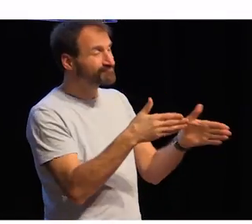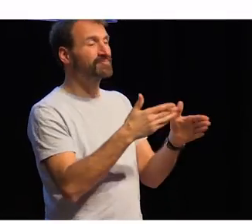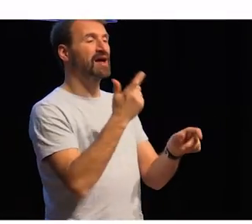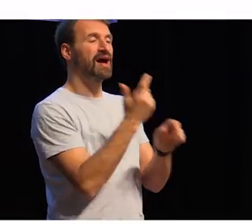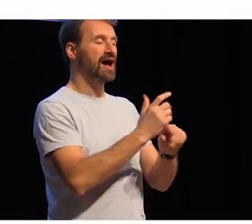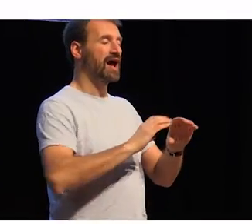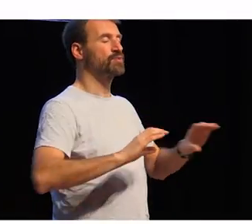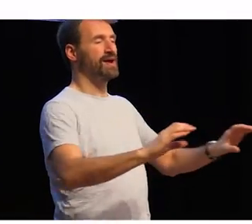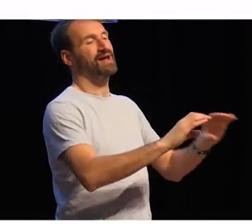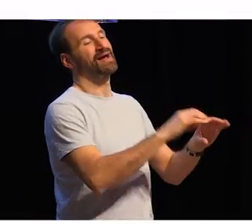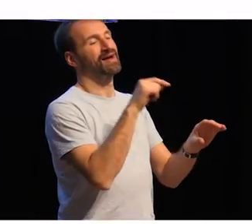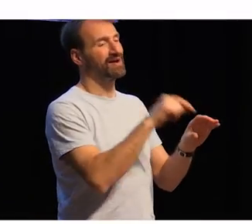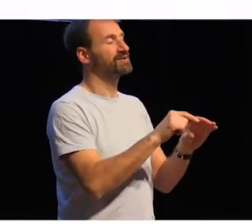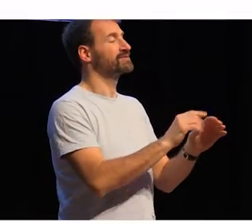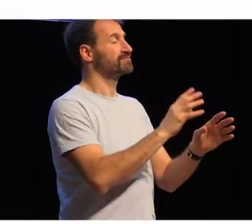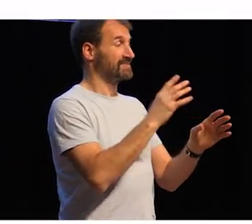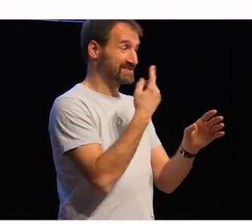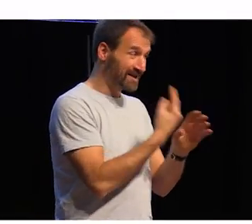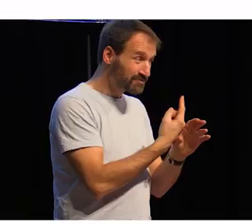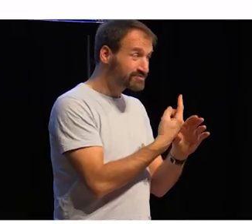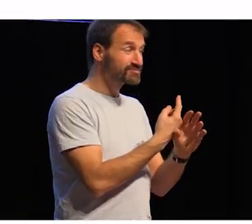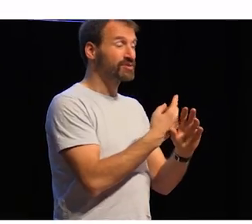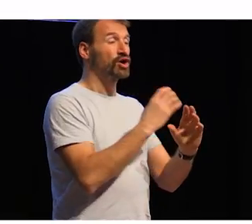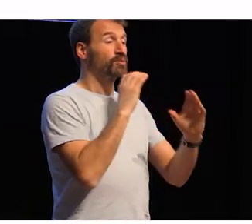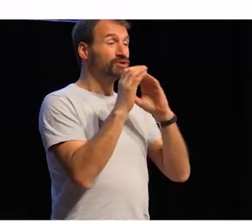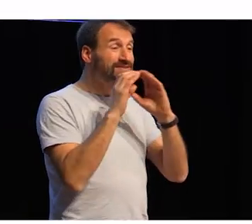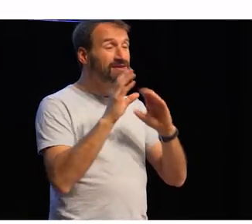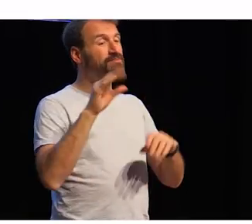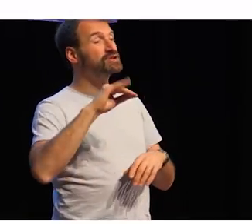through a gateway using internet protocol.